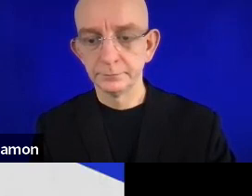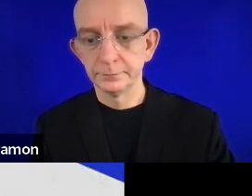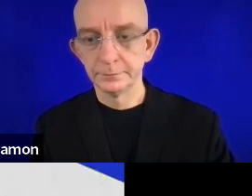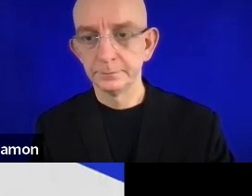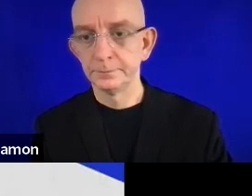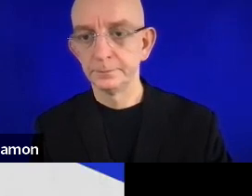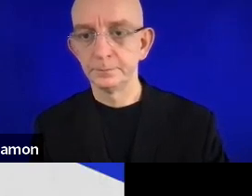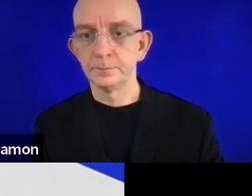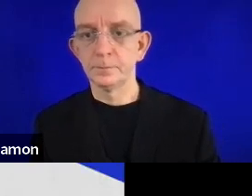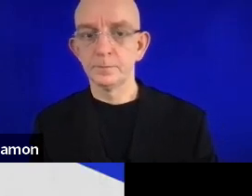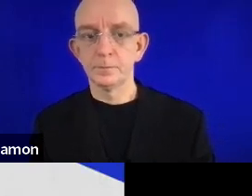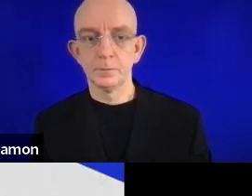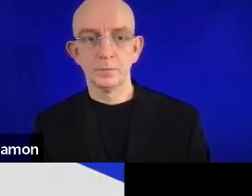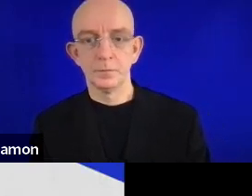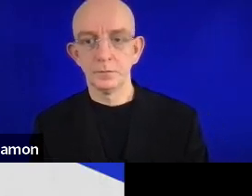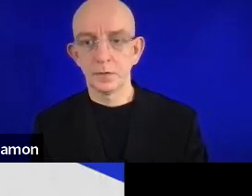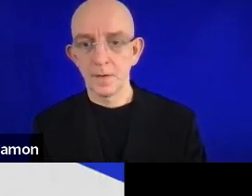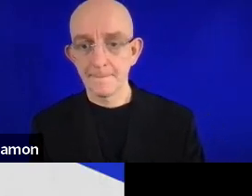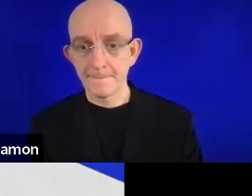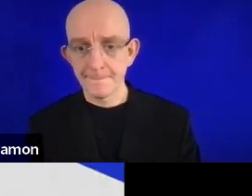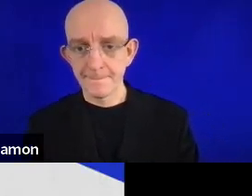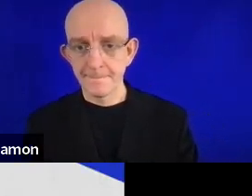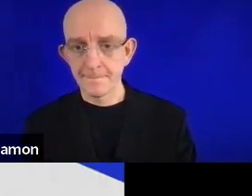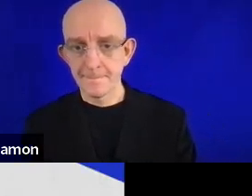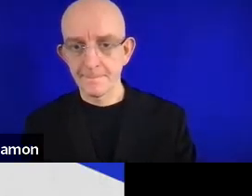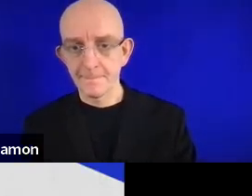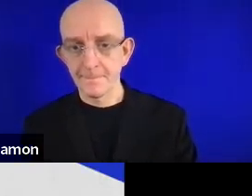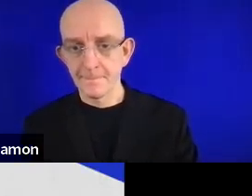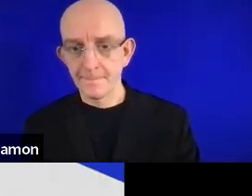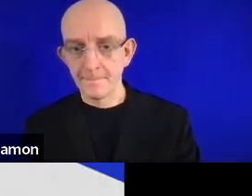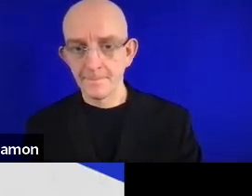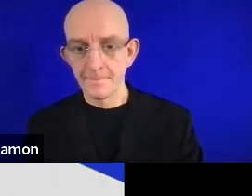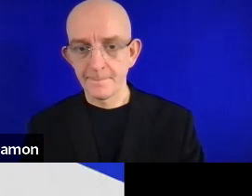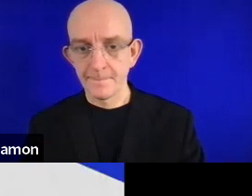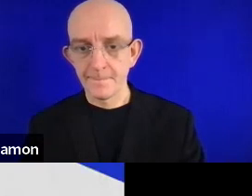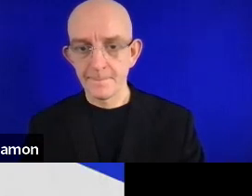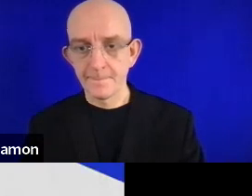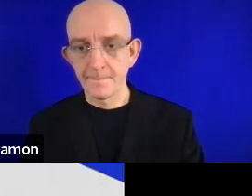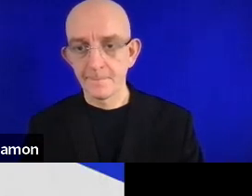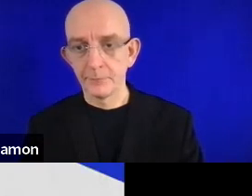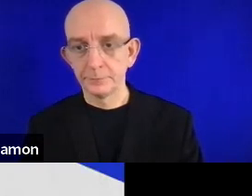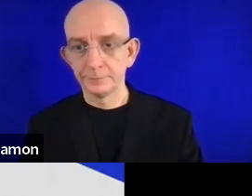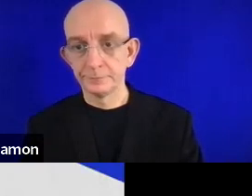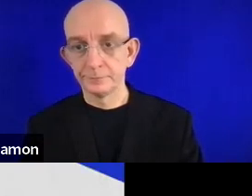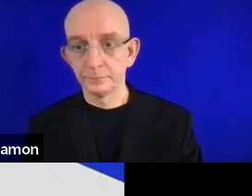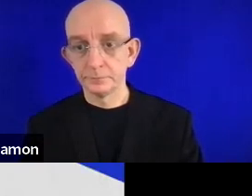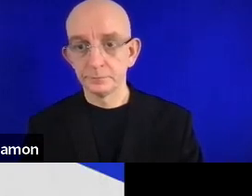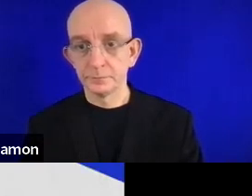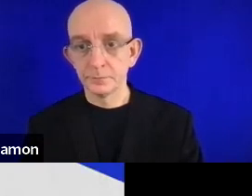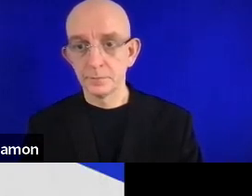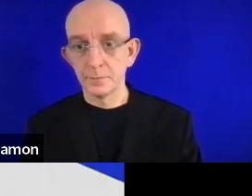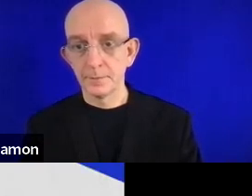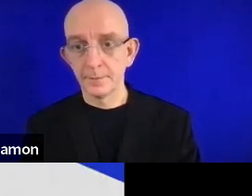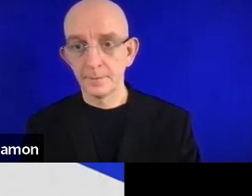Distinguished participants, welcome to the session on disability assessment, identification, and